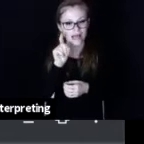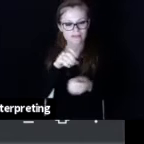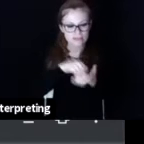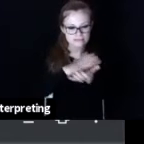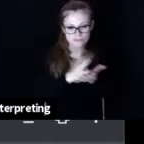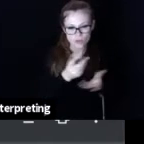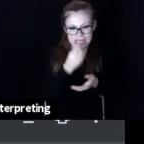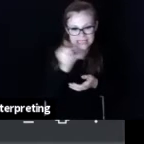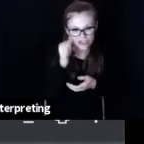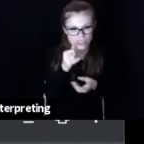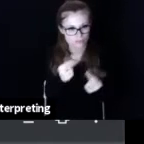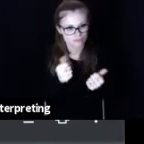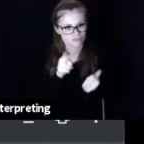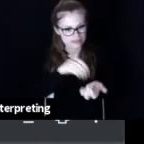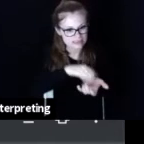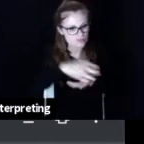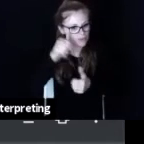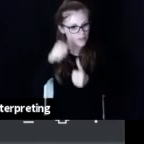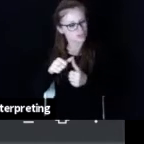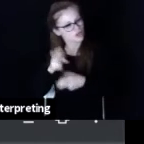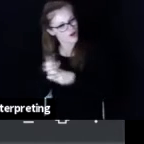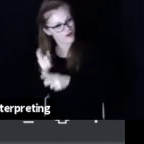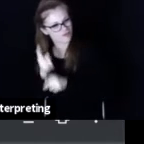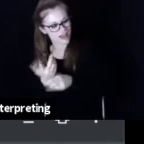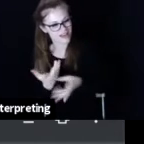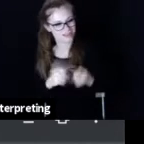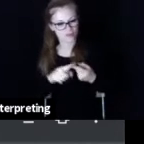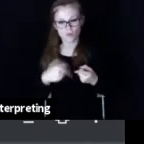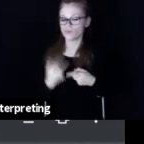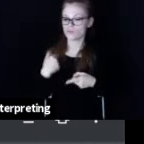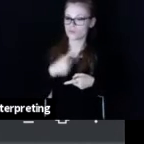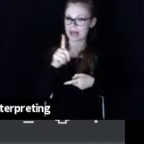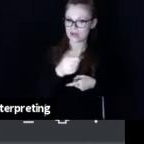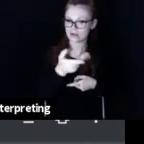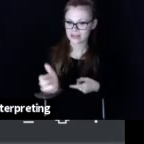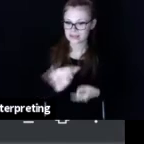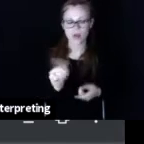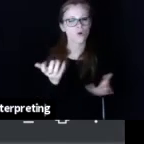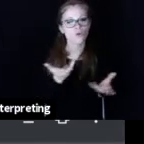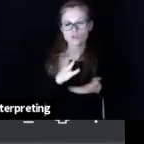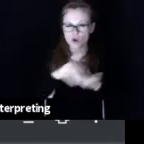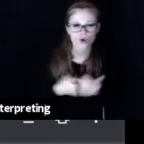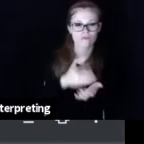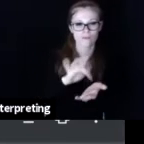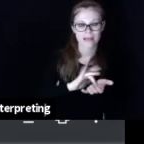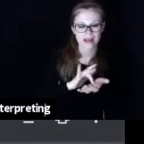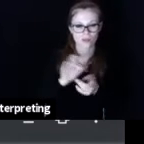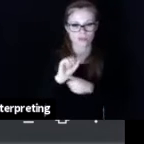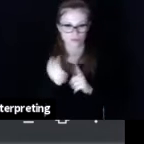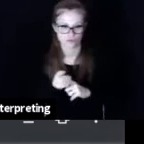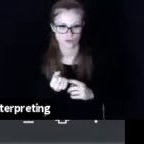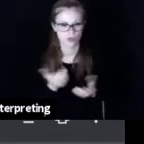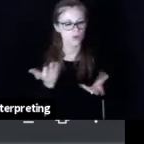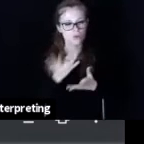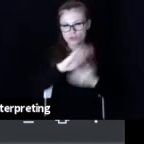It's challenging, right? And so when we ask you questions like, what are all of your medical conditions? What are all the medicines